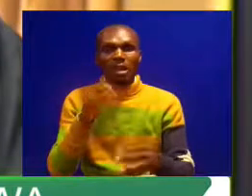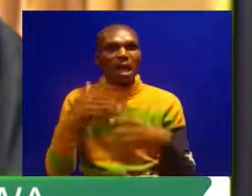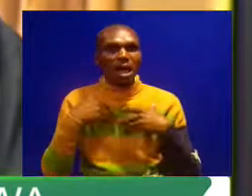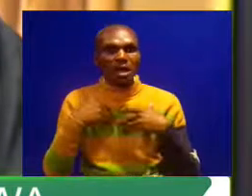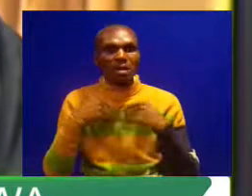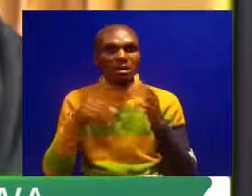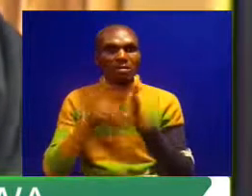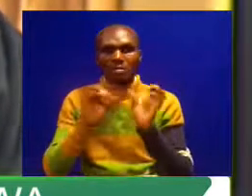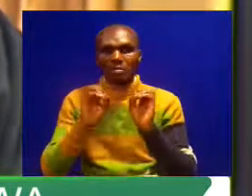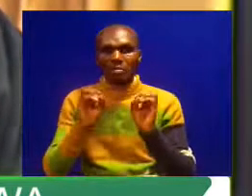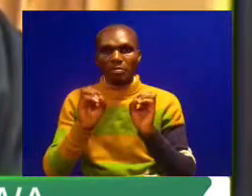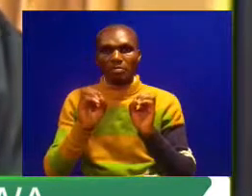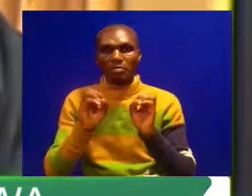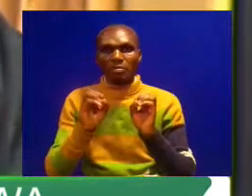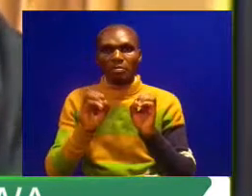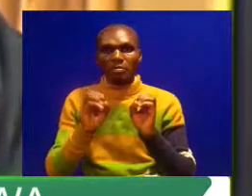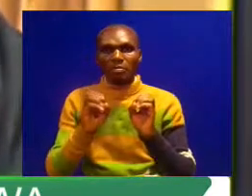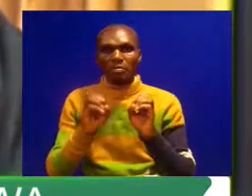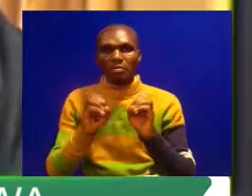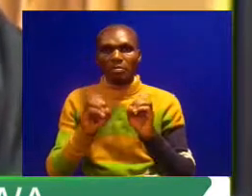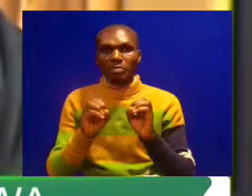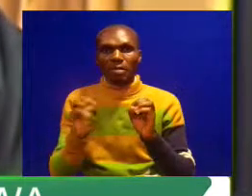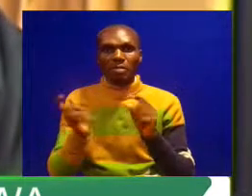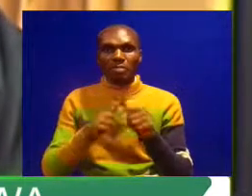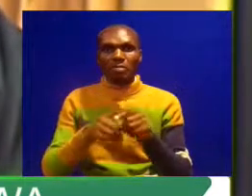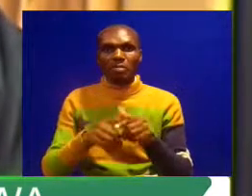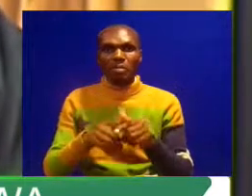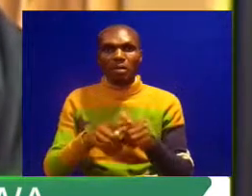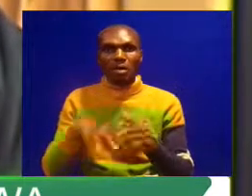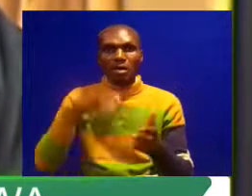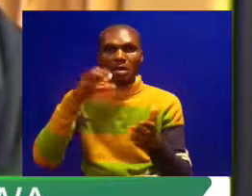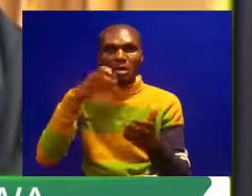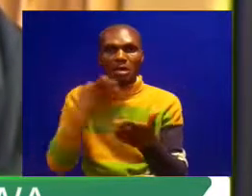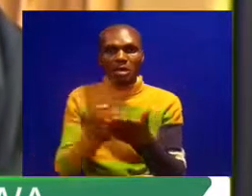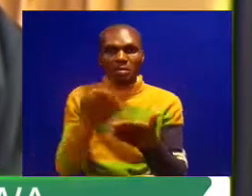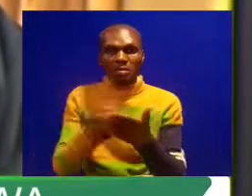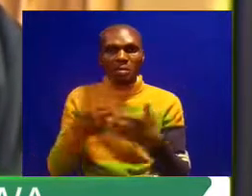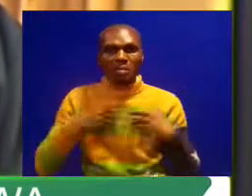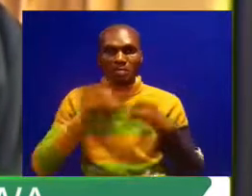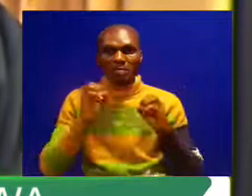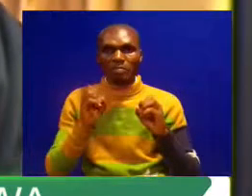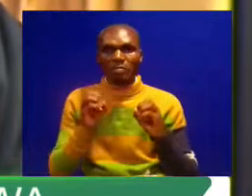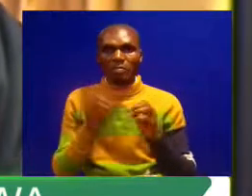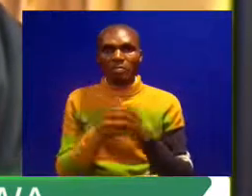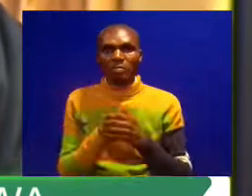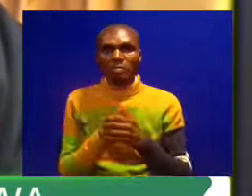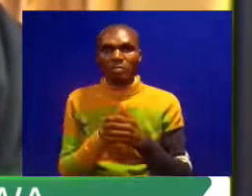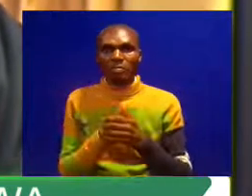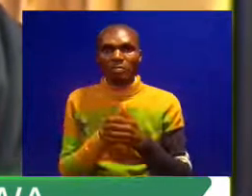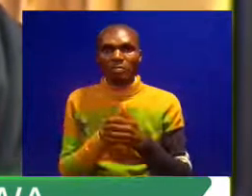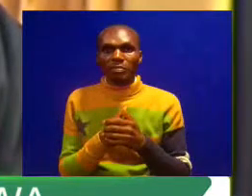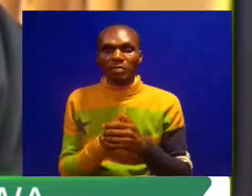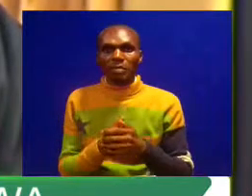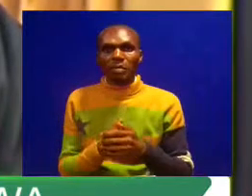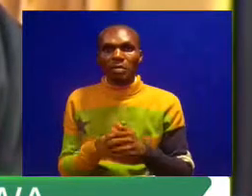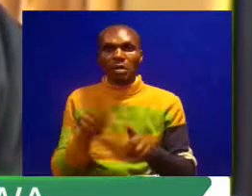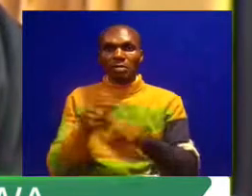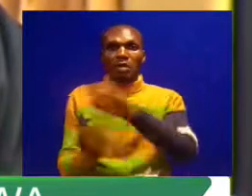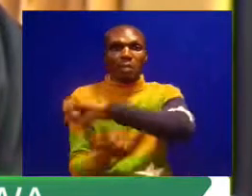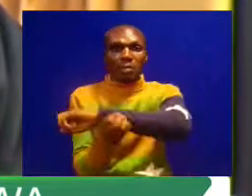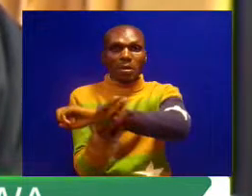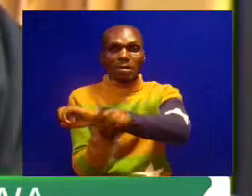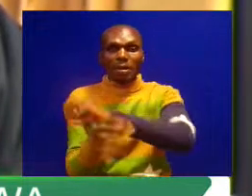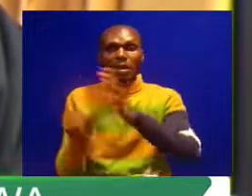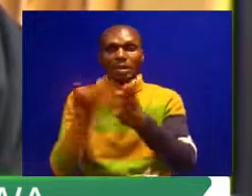influenced or was influenced by irrelevant factors and considerations. From the explanation tendered, we